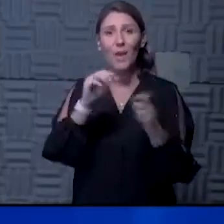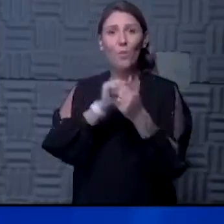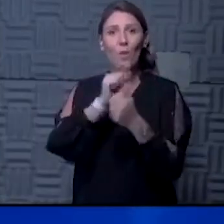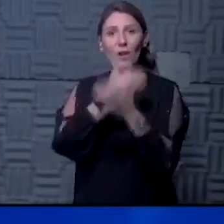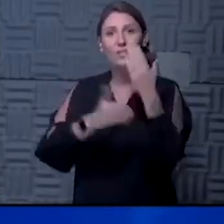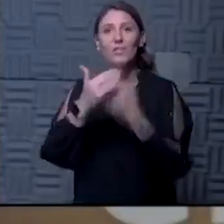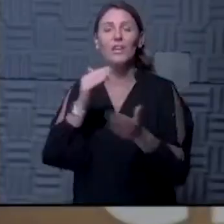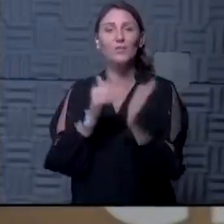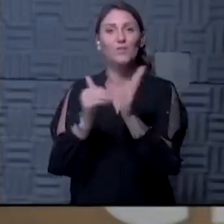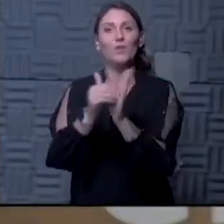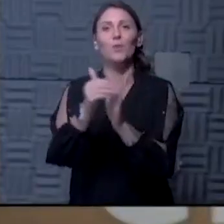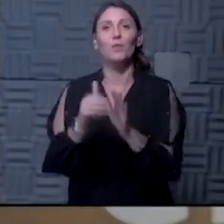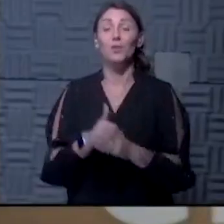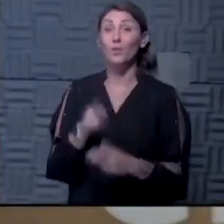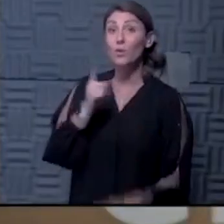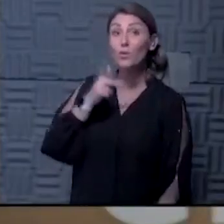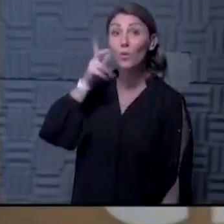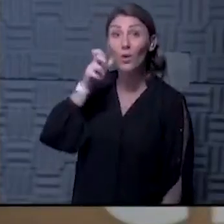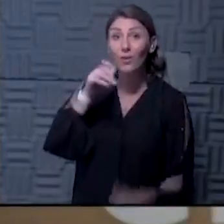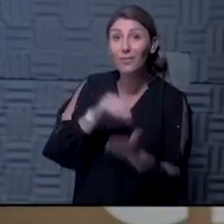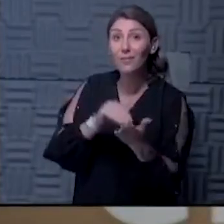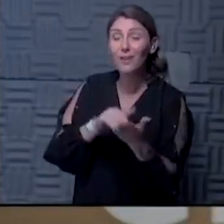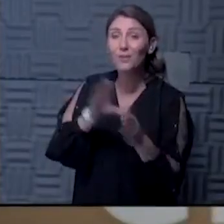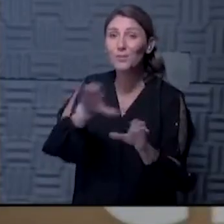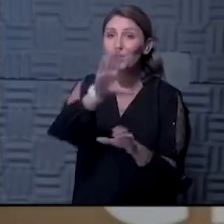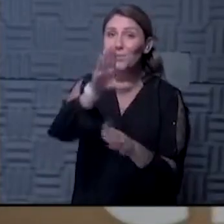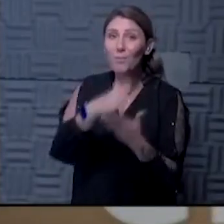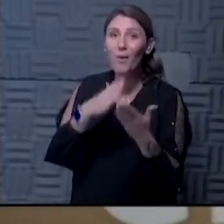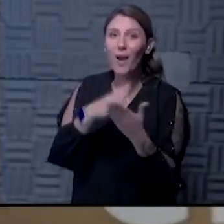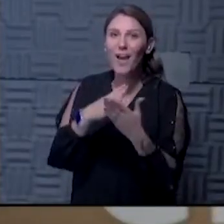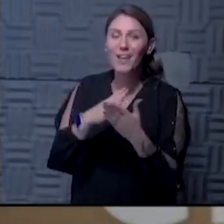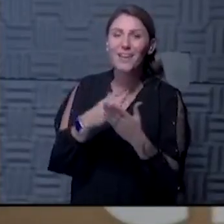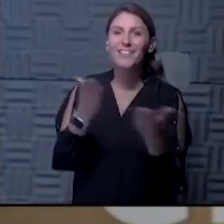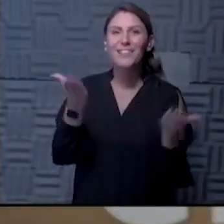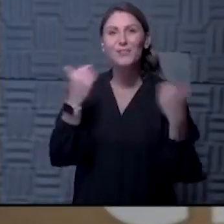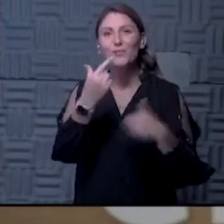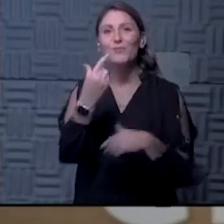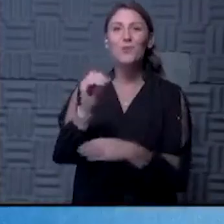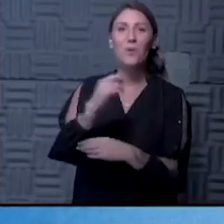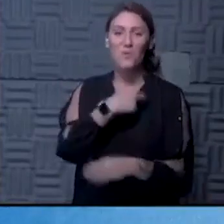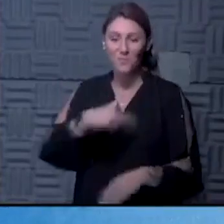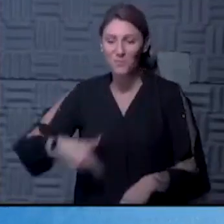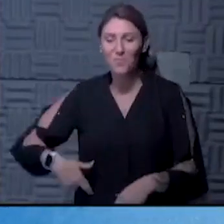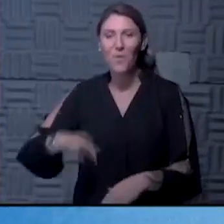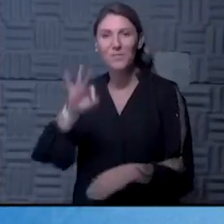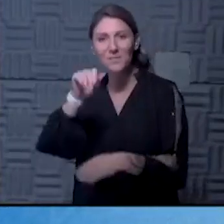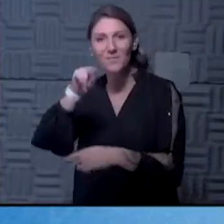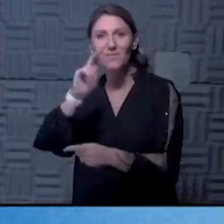You heard the doc. Do your part. Let's go, Royals fans. Get your flu shot.